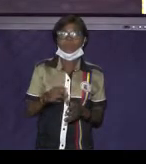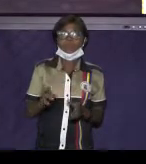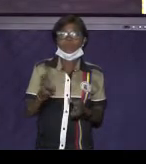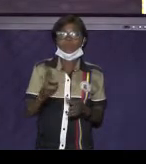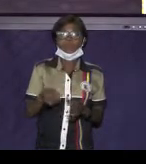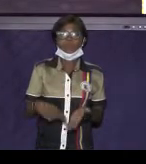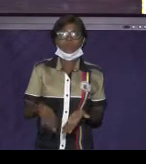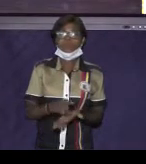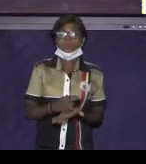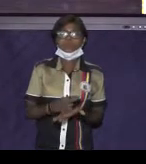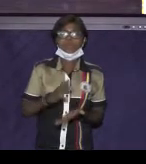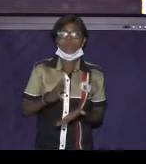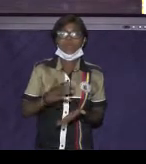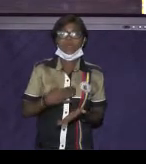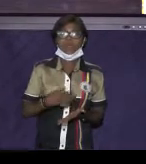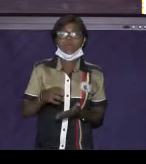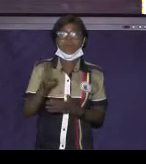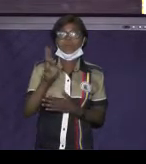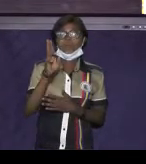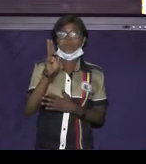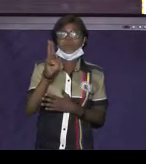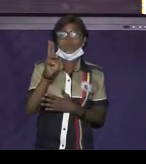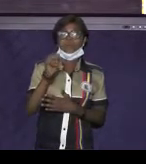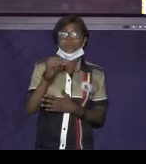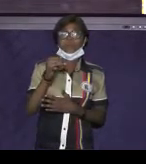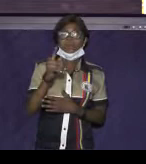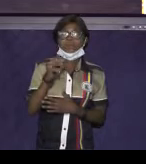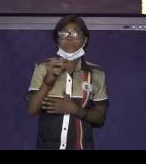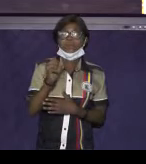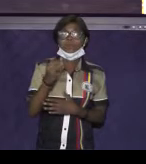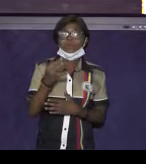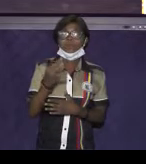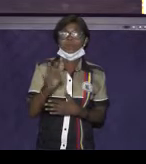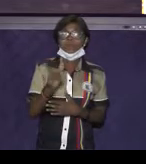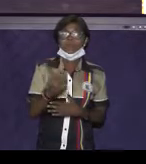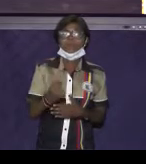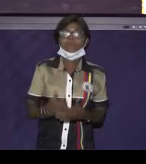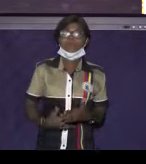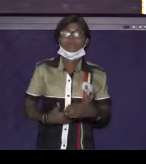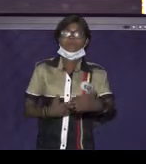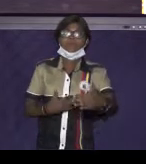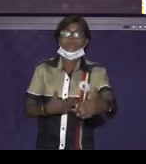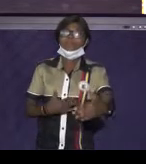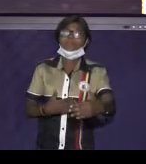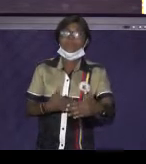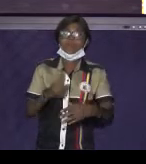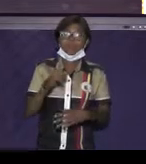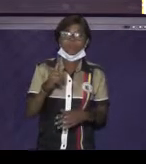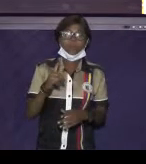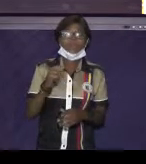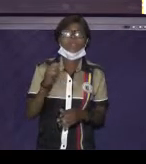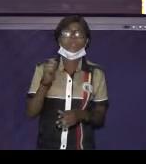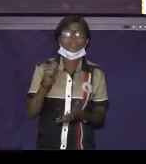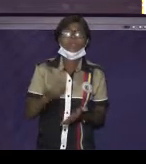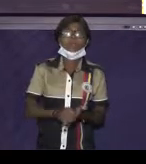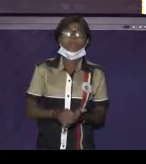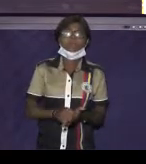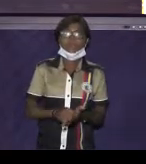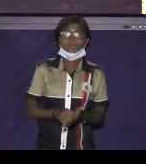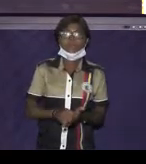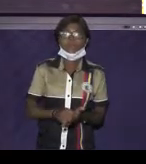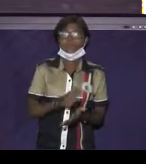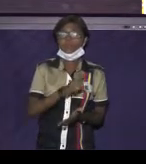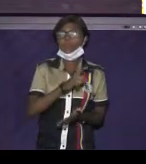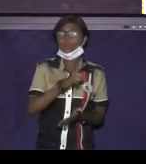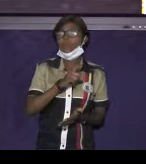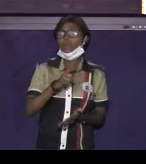of distance. And the major one we'll review is the fact that 1,000 meters is 1 kilometer. So